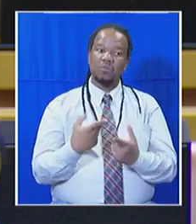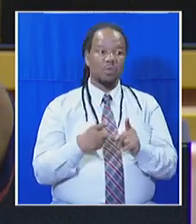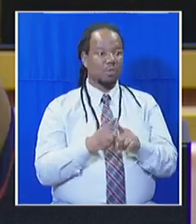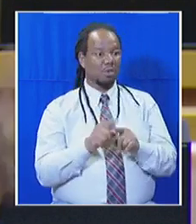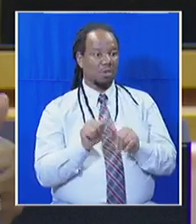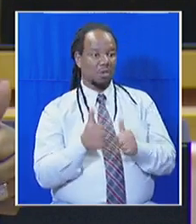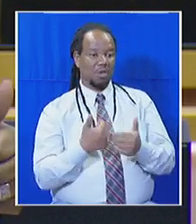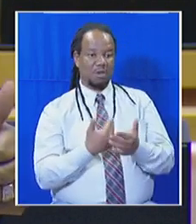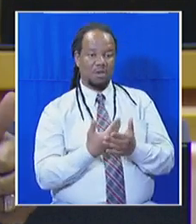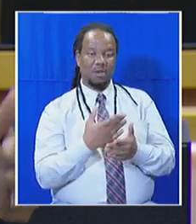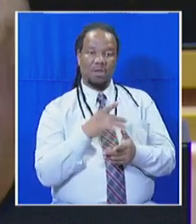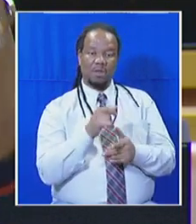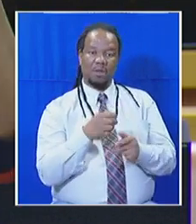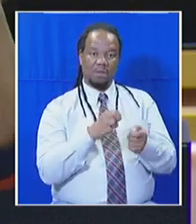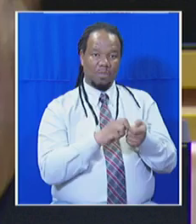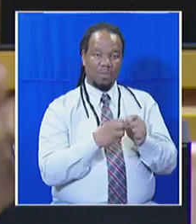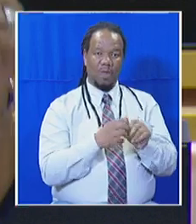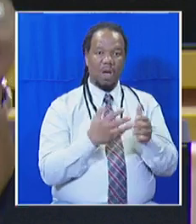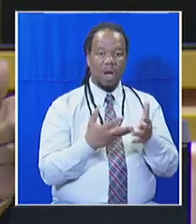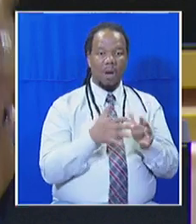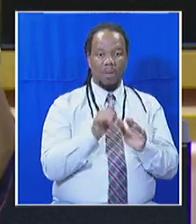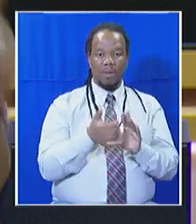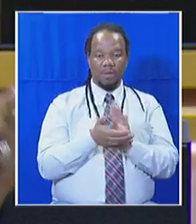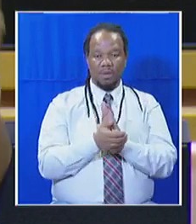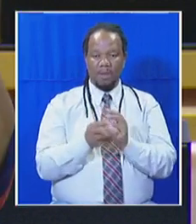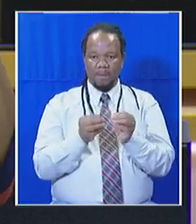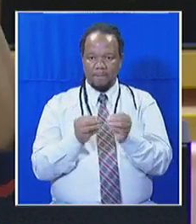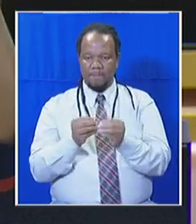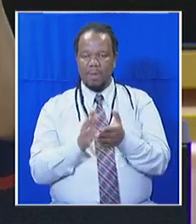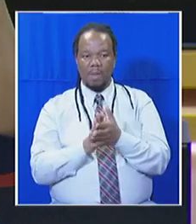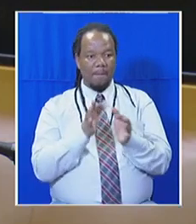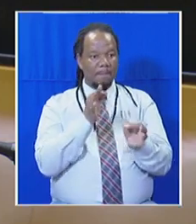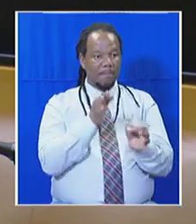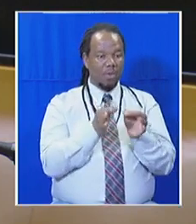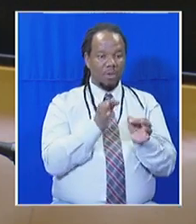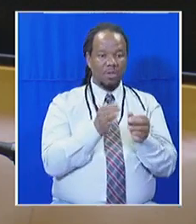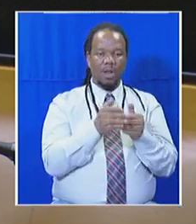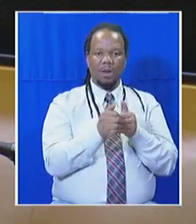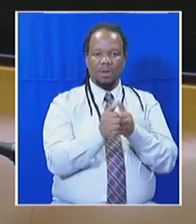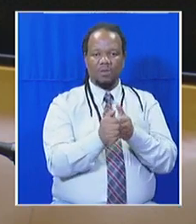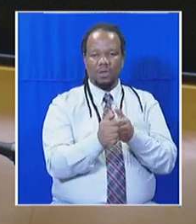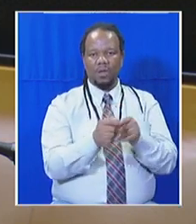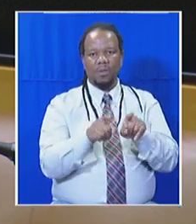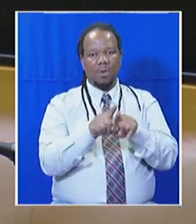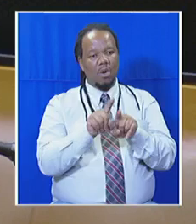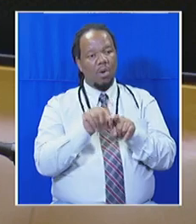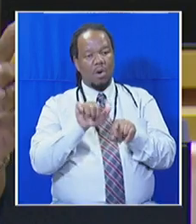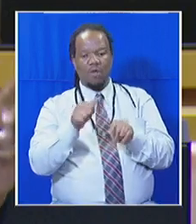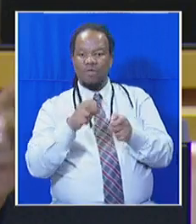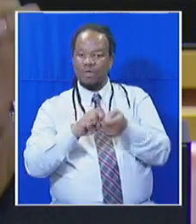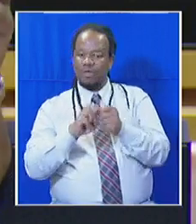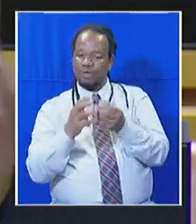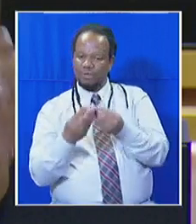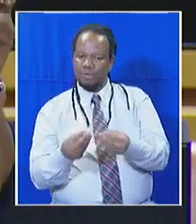situation is the ability to manage, its political leadership and determination to deal with the issues forthright. And